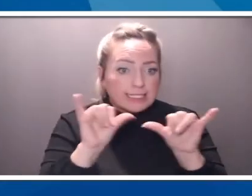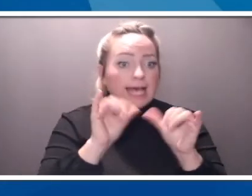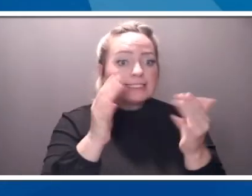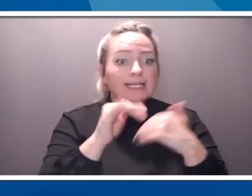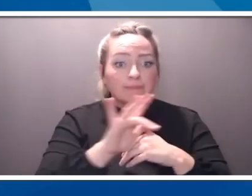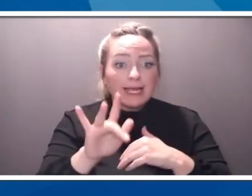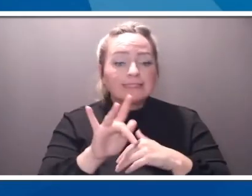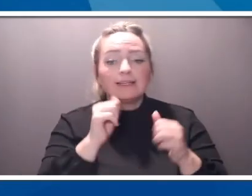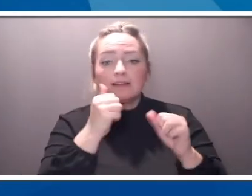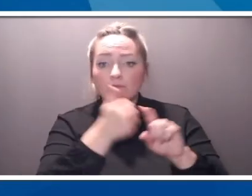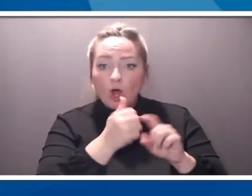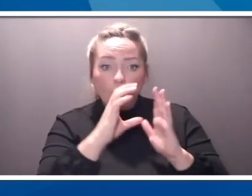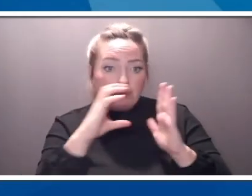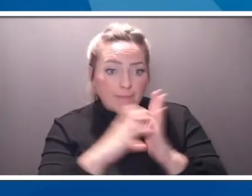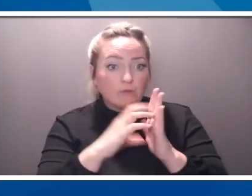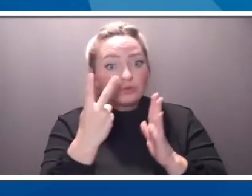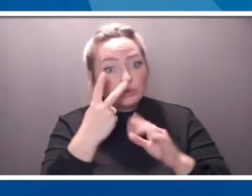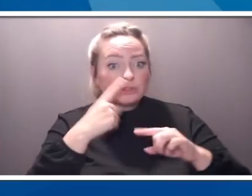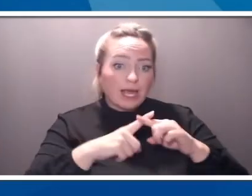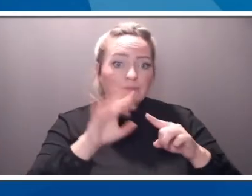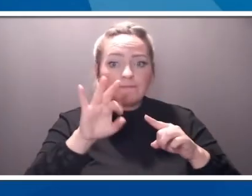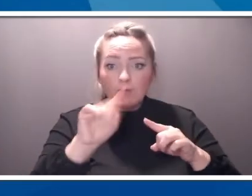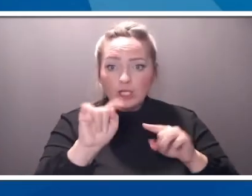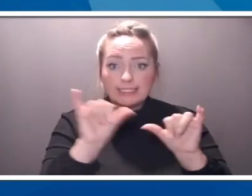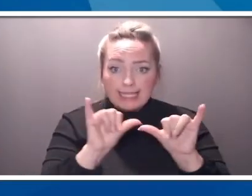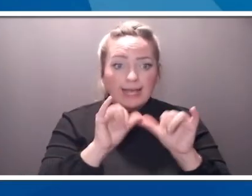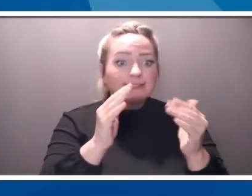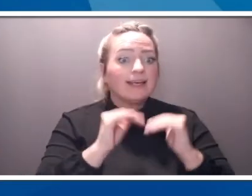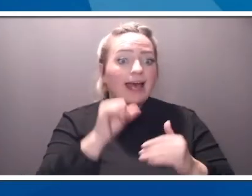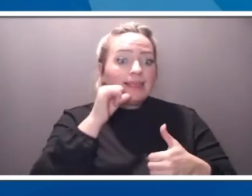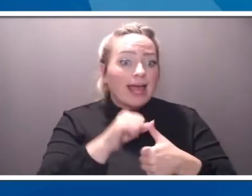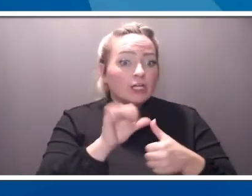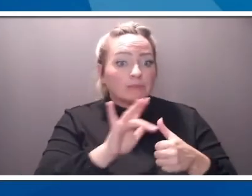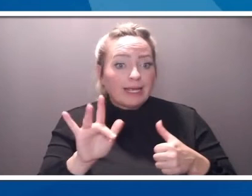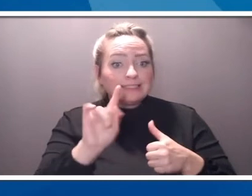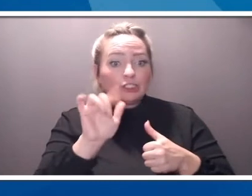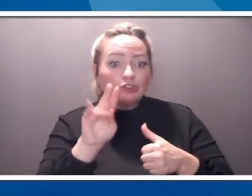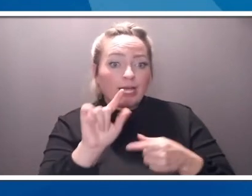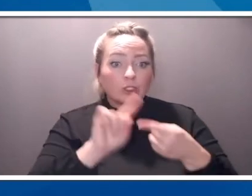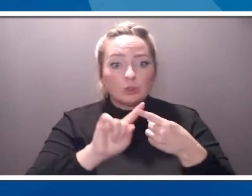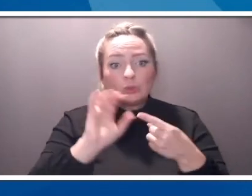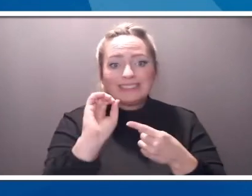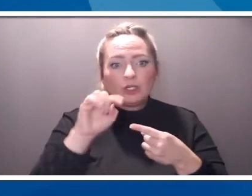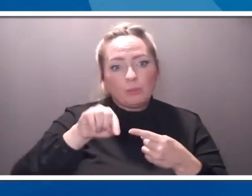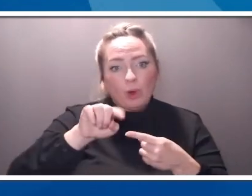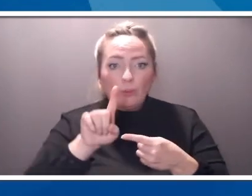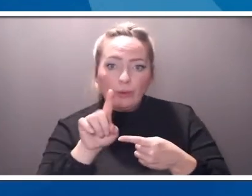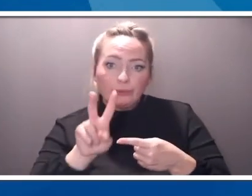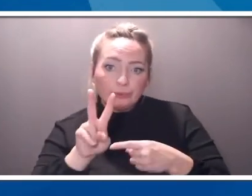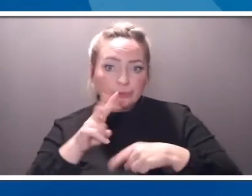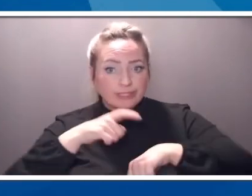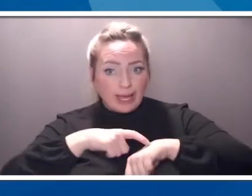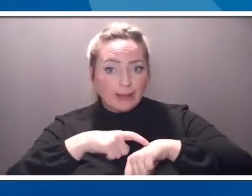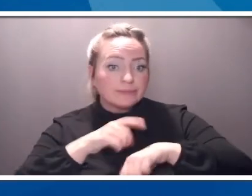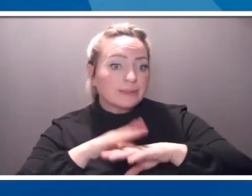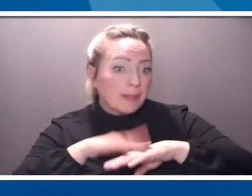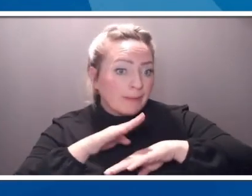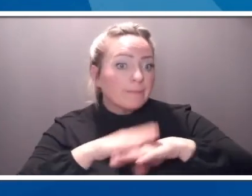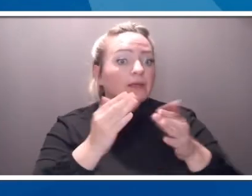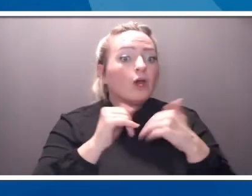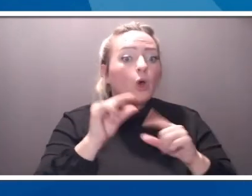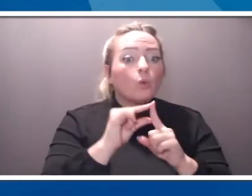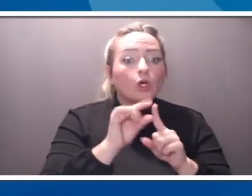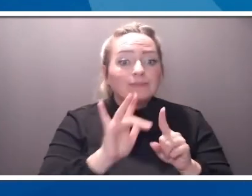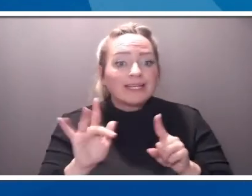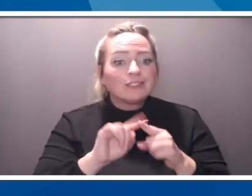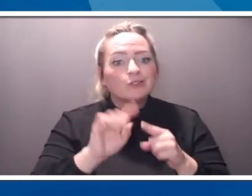times the font size, spacing following paragraphs to at least 2 times the font size, letter spacing tracking to at least 0.12